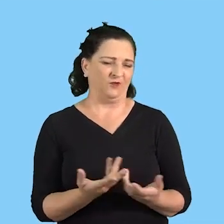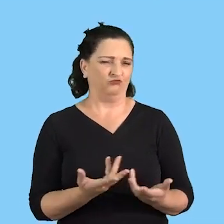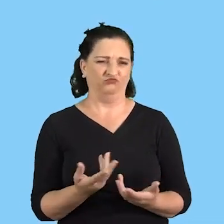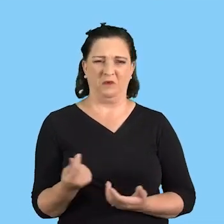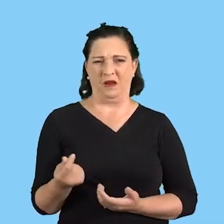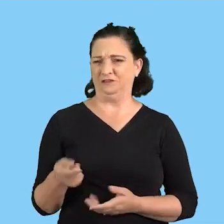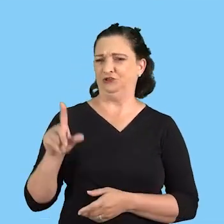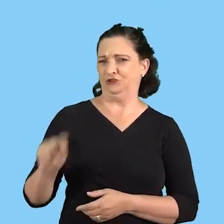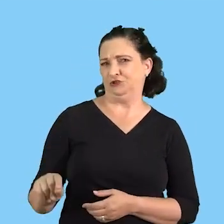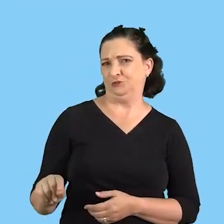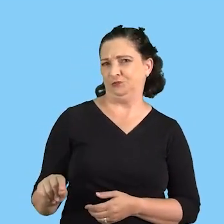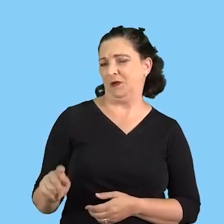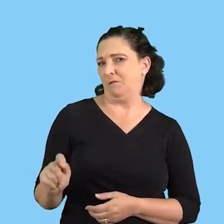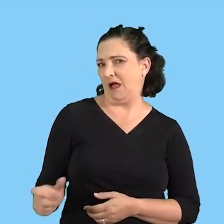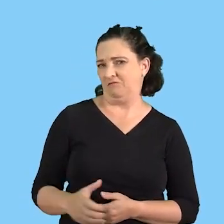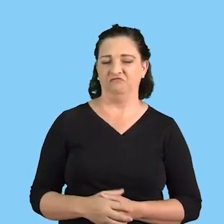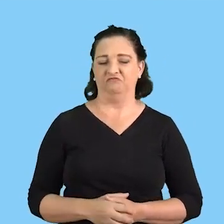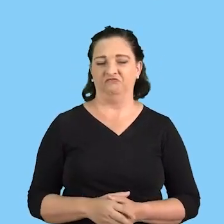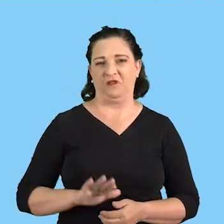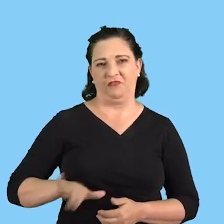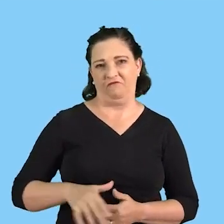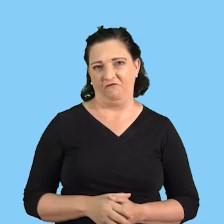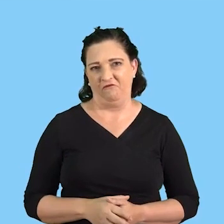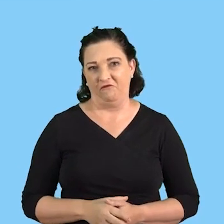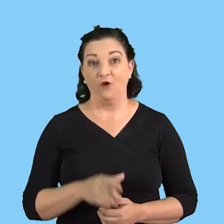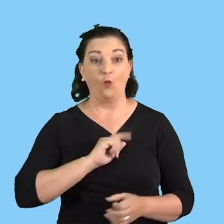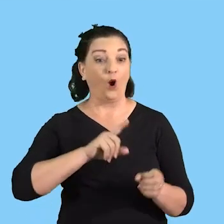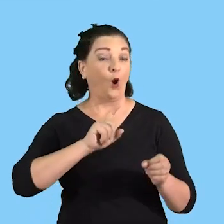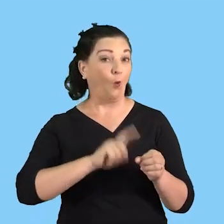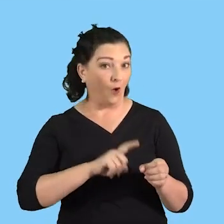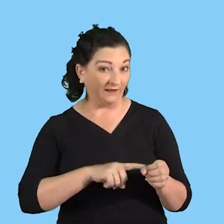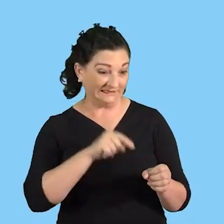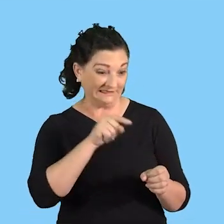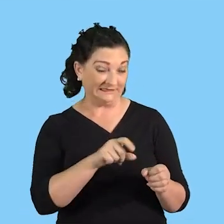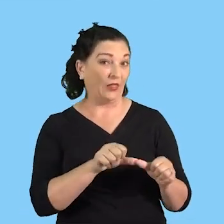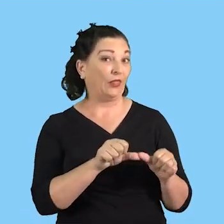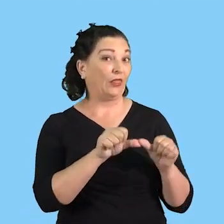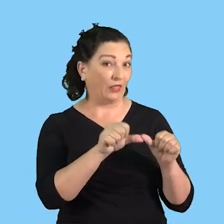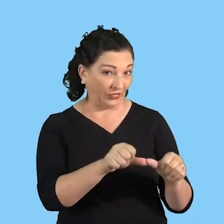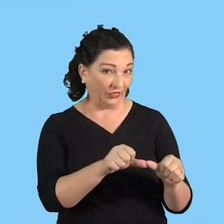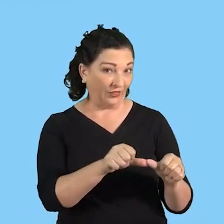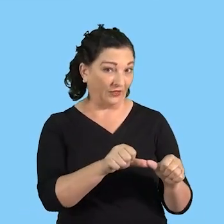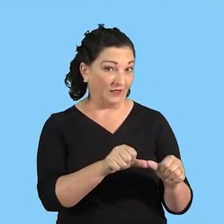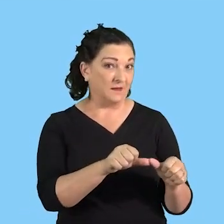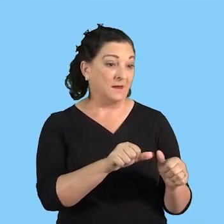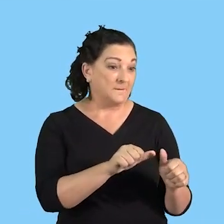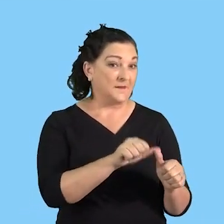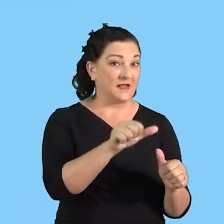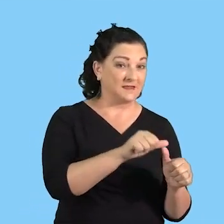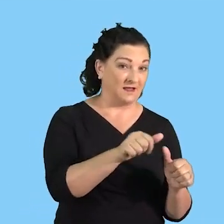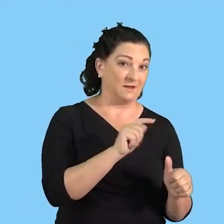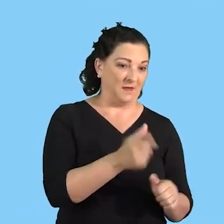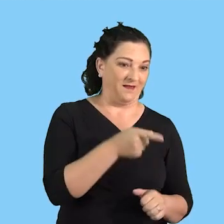is low priced or something that is cheap, because the quality or durability of that product might actually be